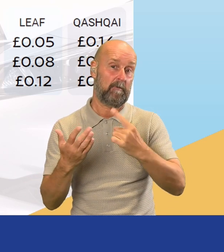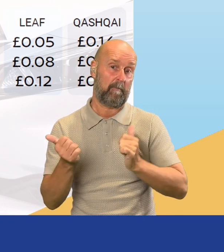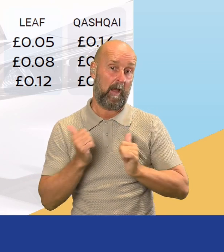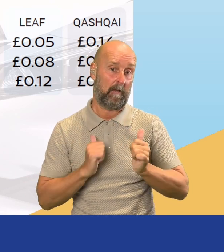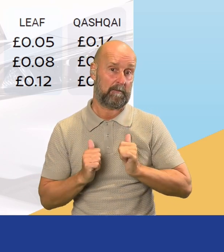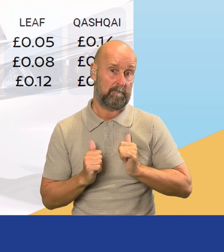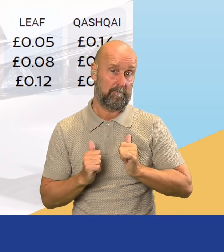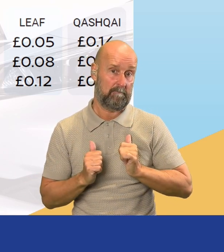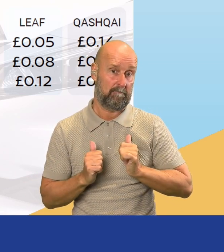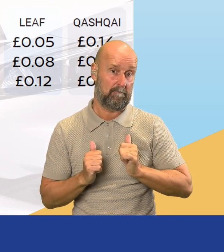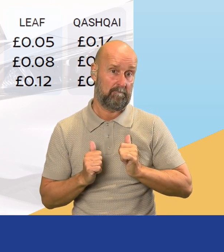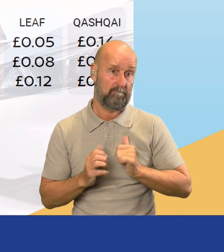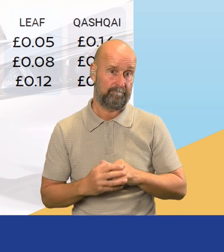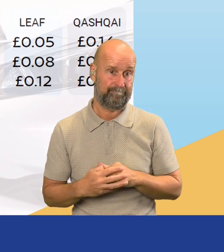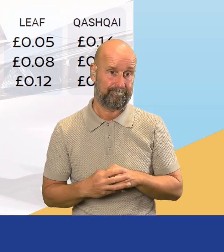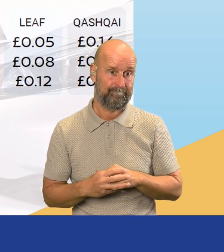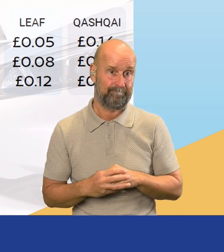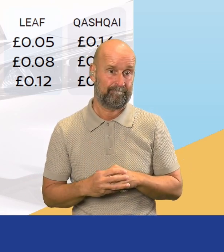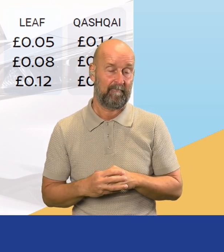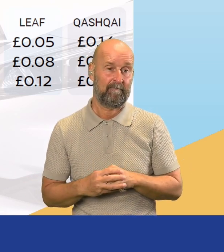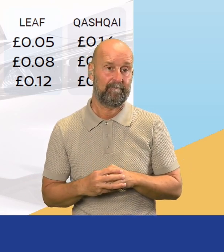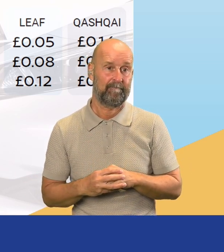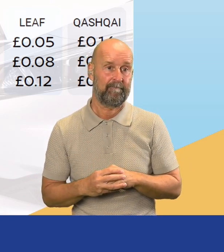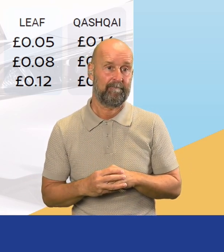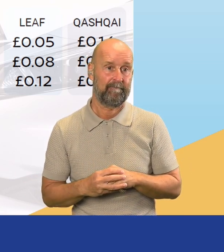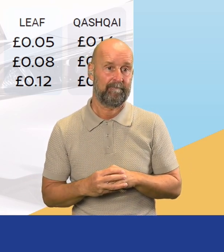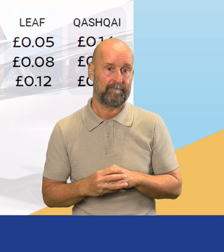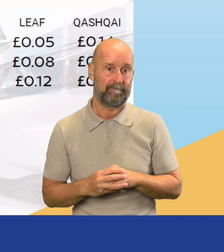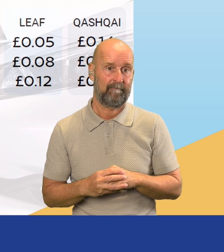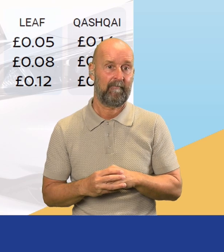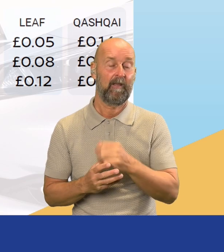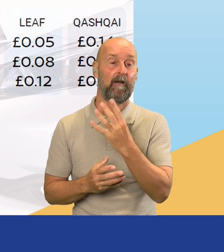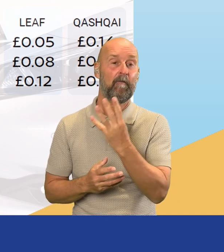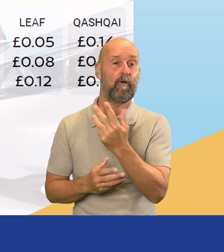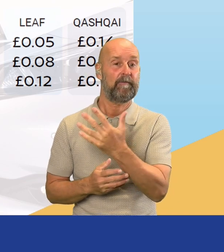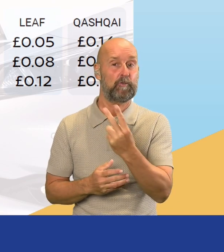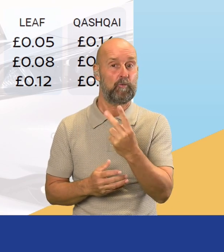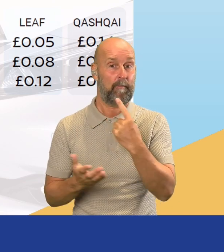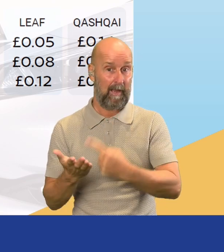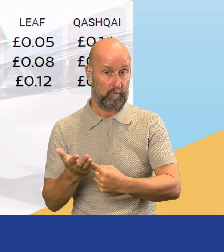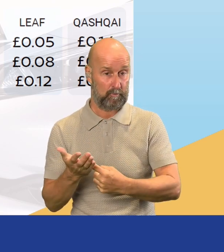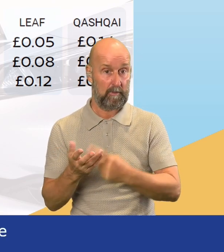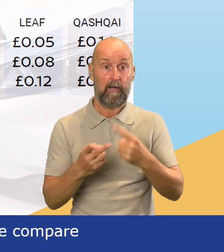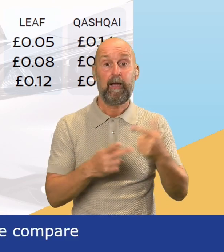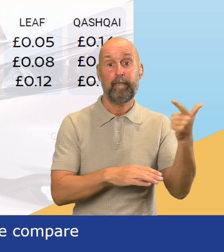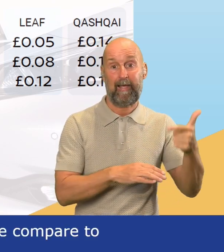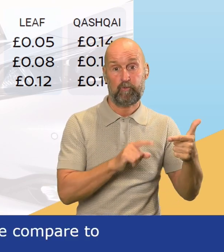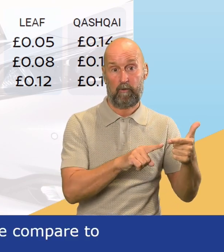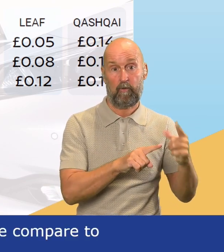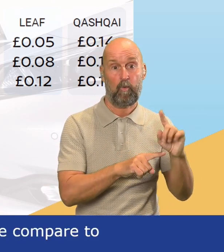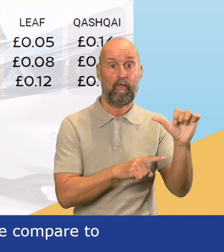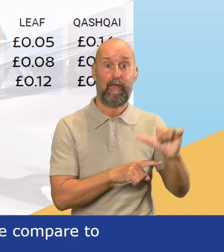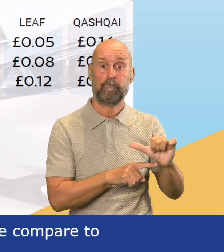£452. If we compare that to petrol, for the same mileage over the same year, it's about